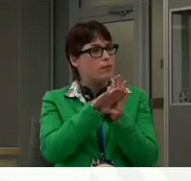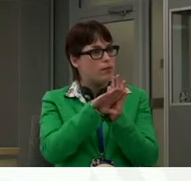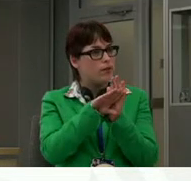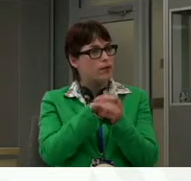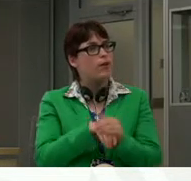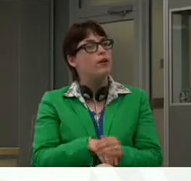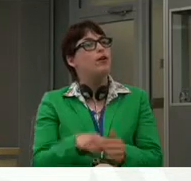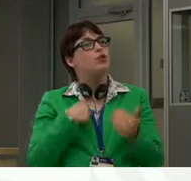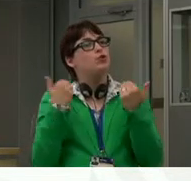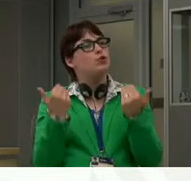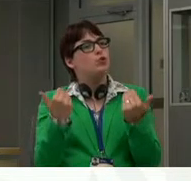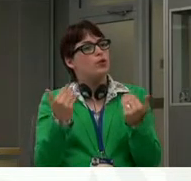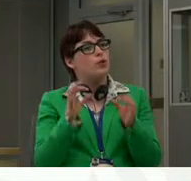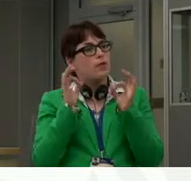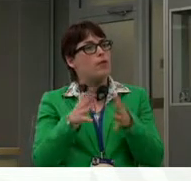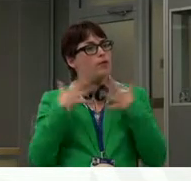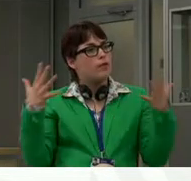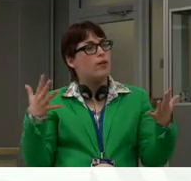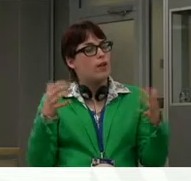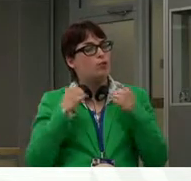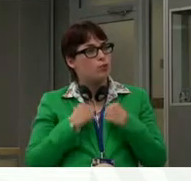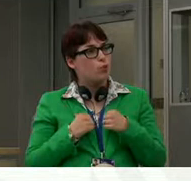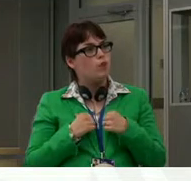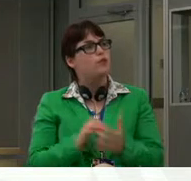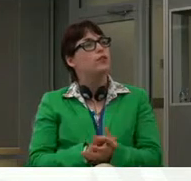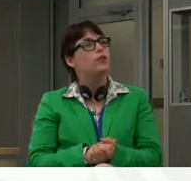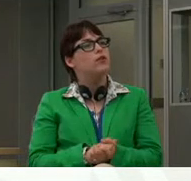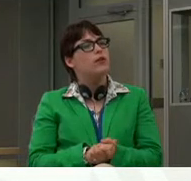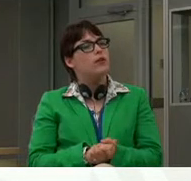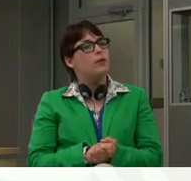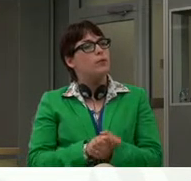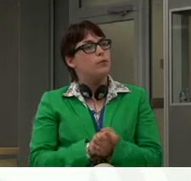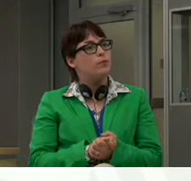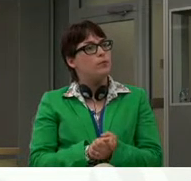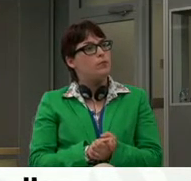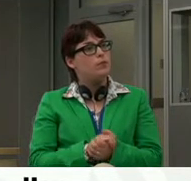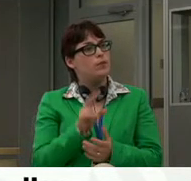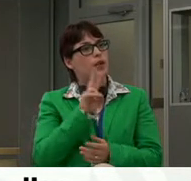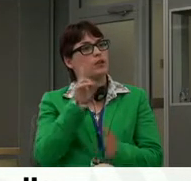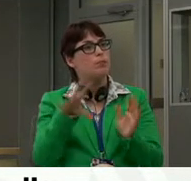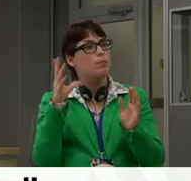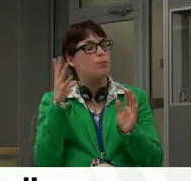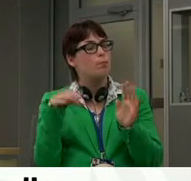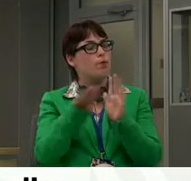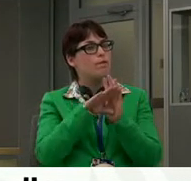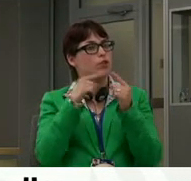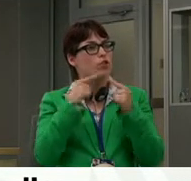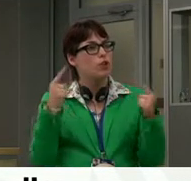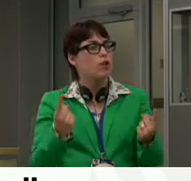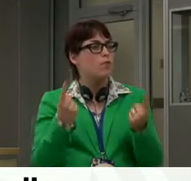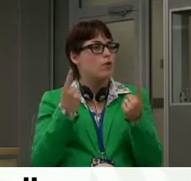Thank you, Mr. Jansson. Dear colleagues, I'm honored to be here in this